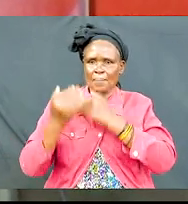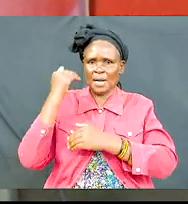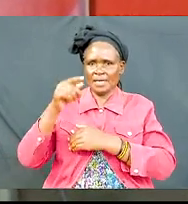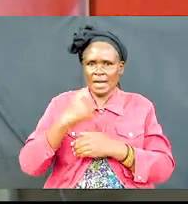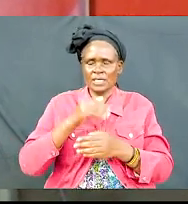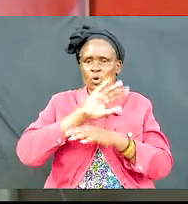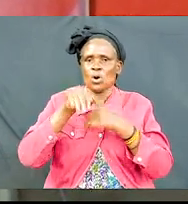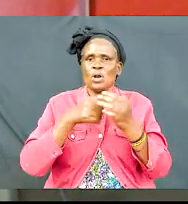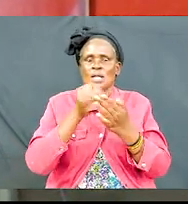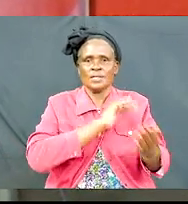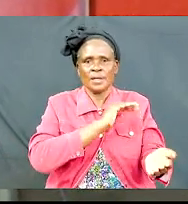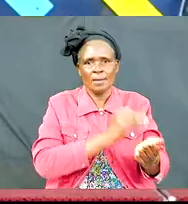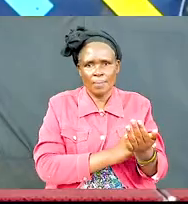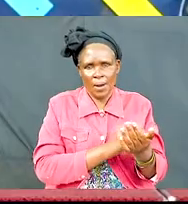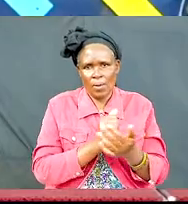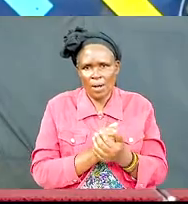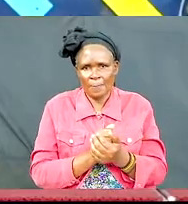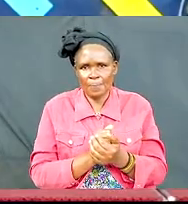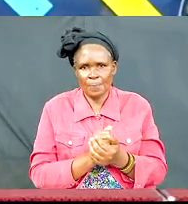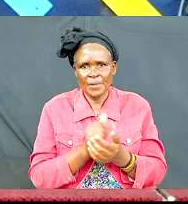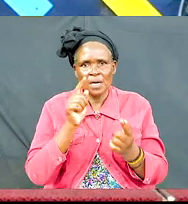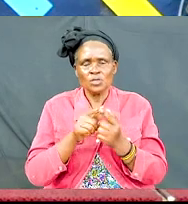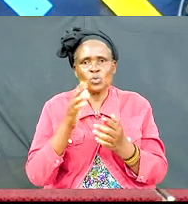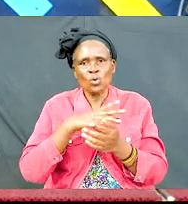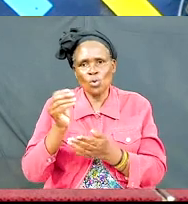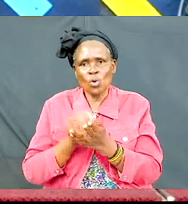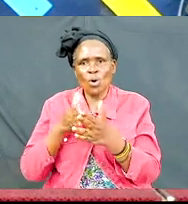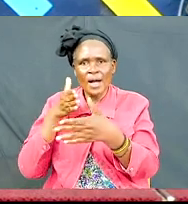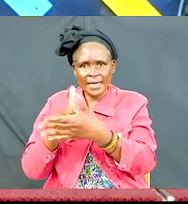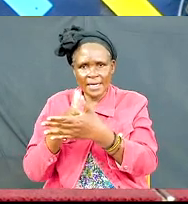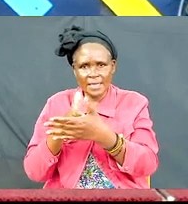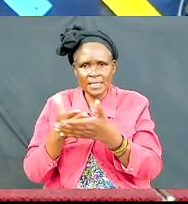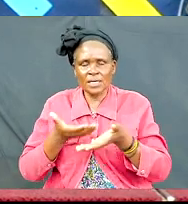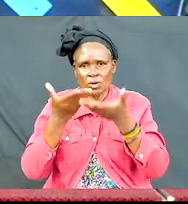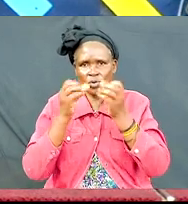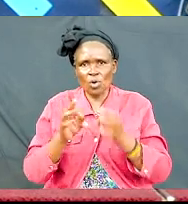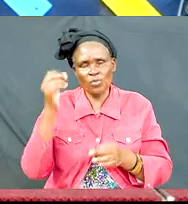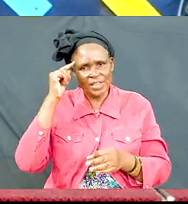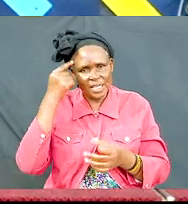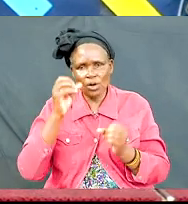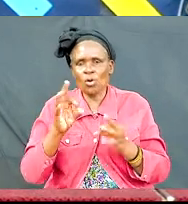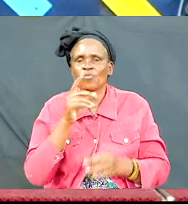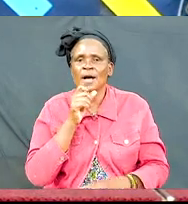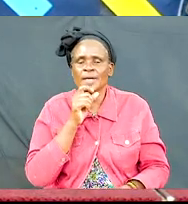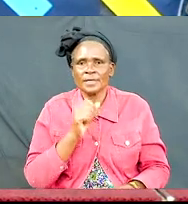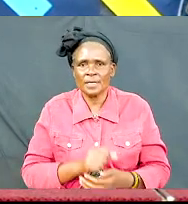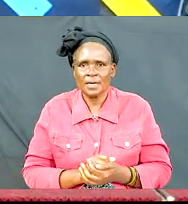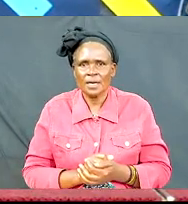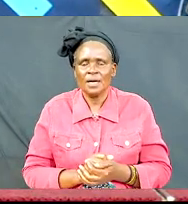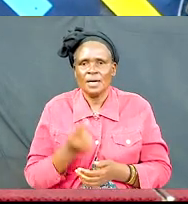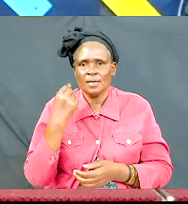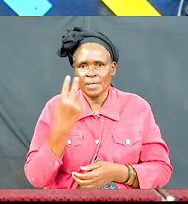the power to go against the conventional thinking of man. Number